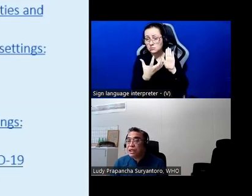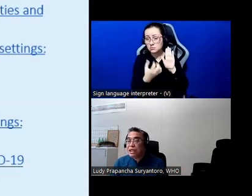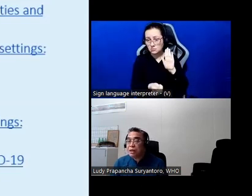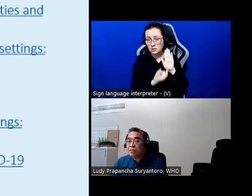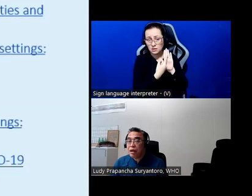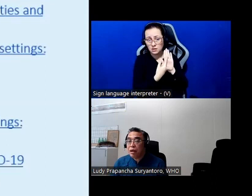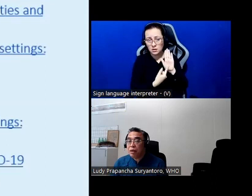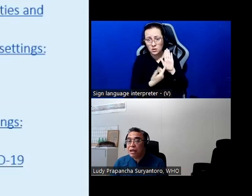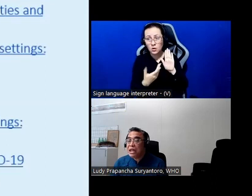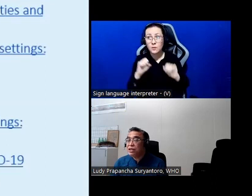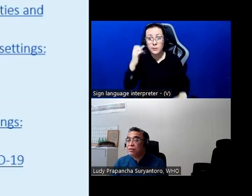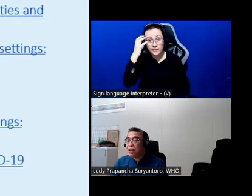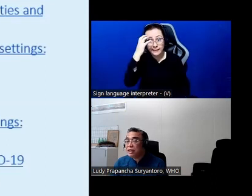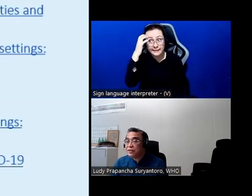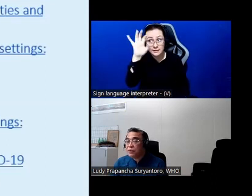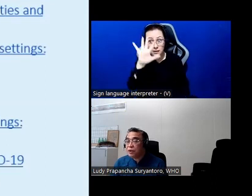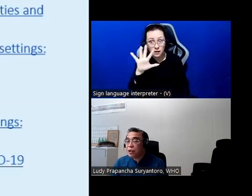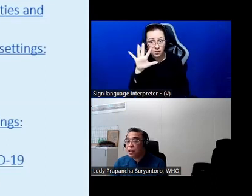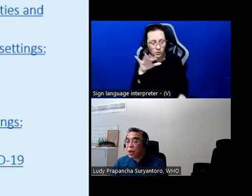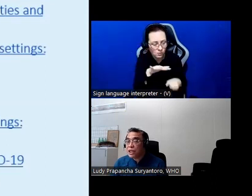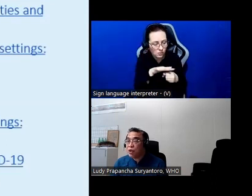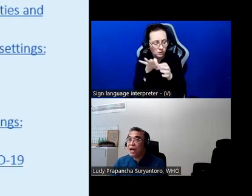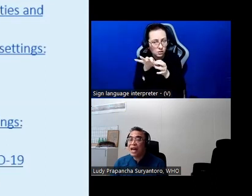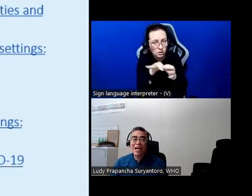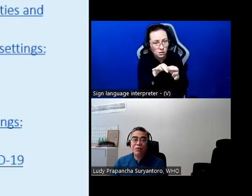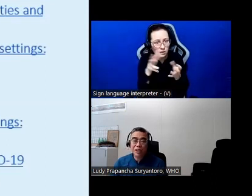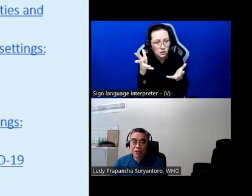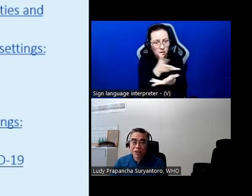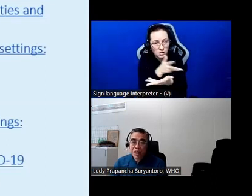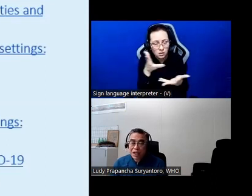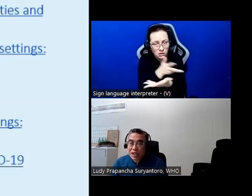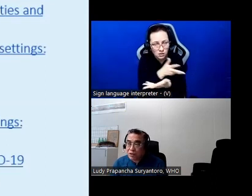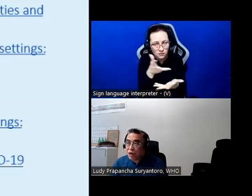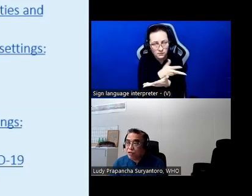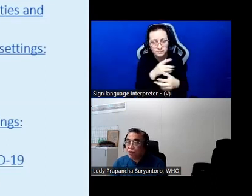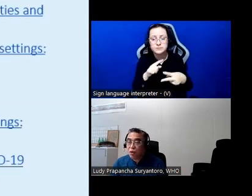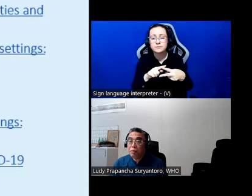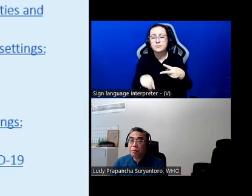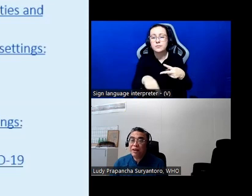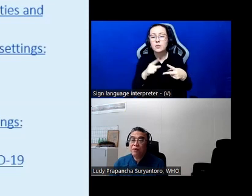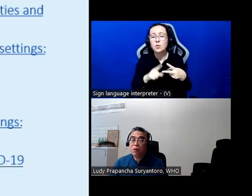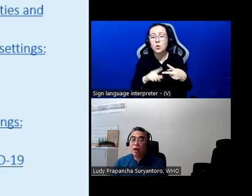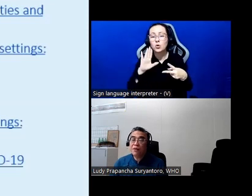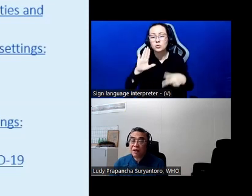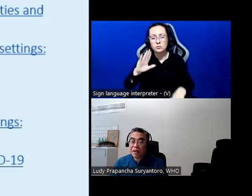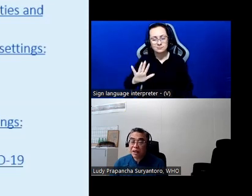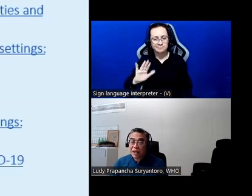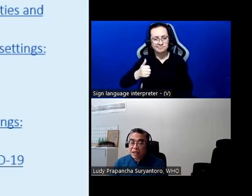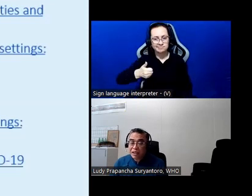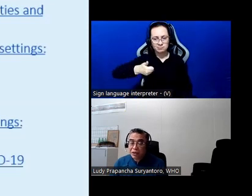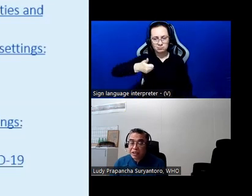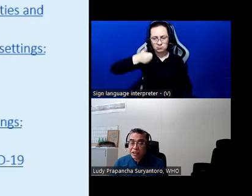we did an interim guidance for local authorities on how they should respond to or prepare for a